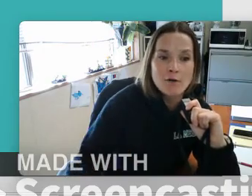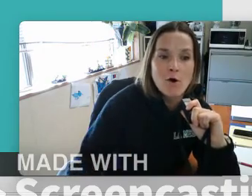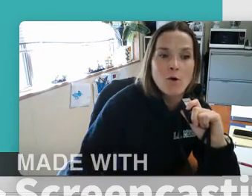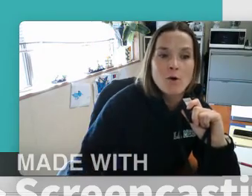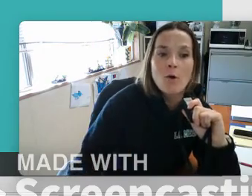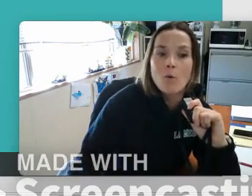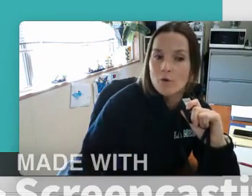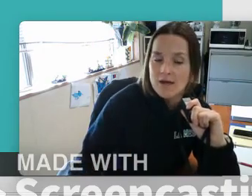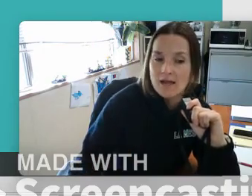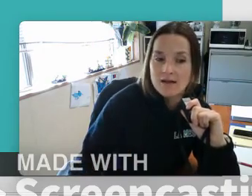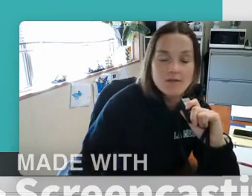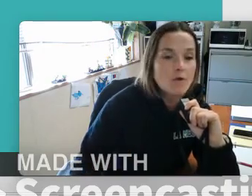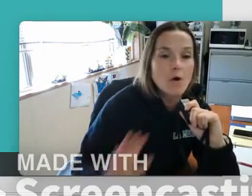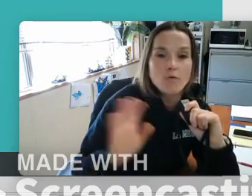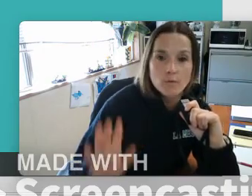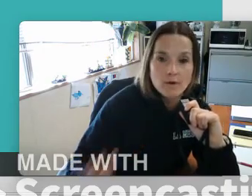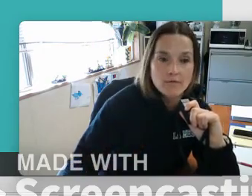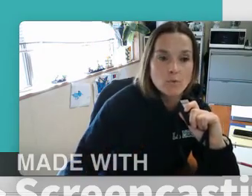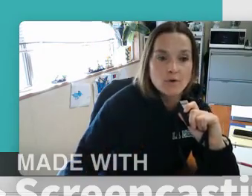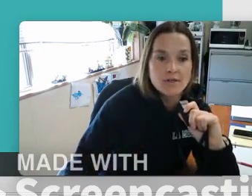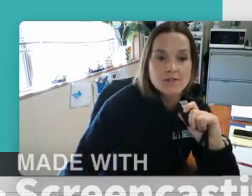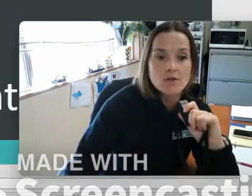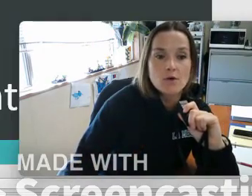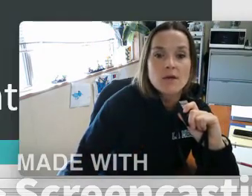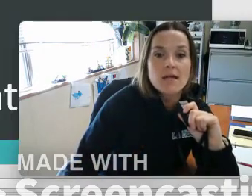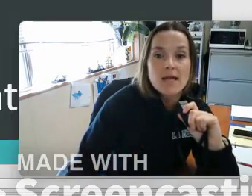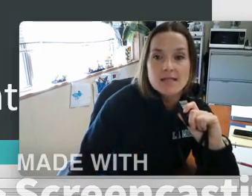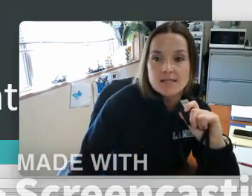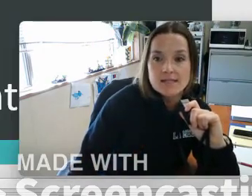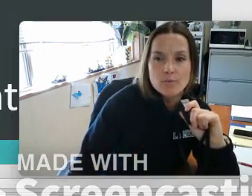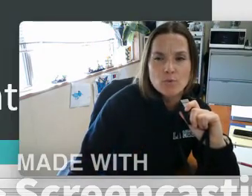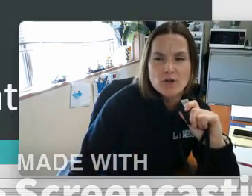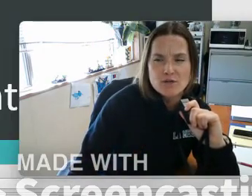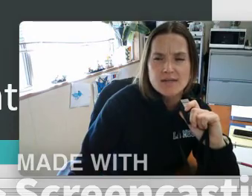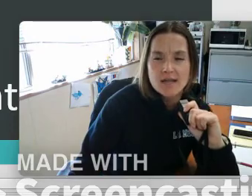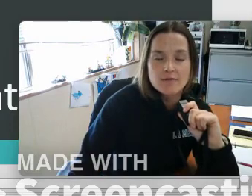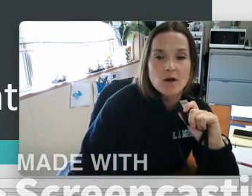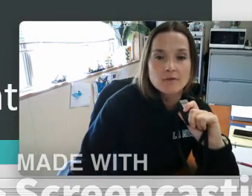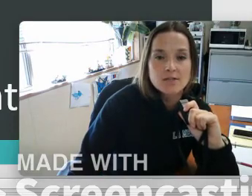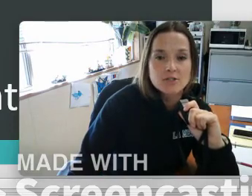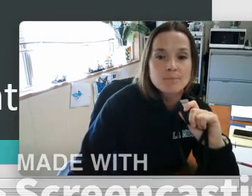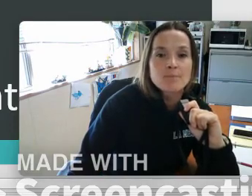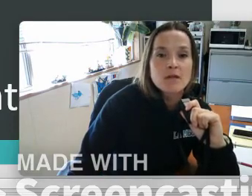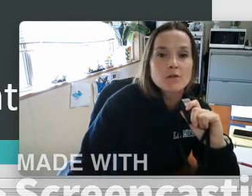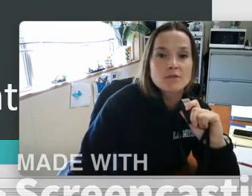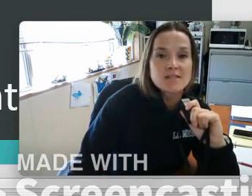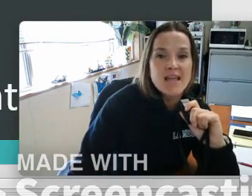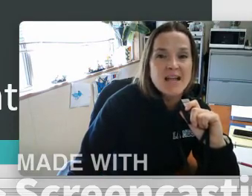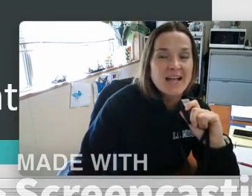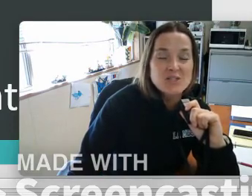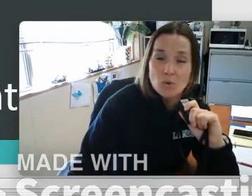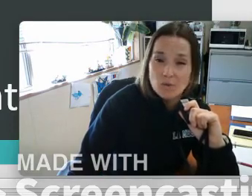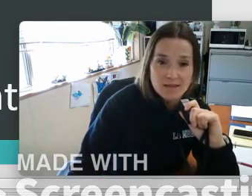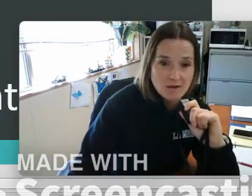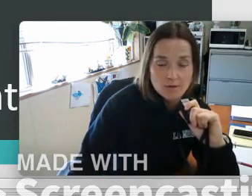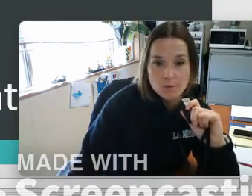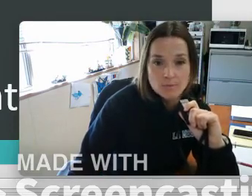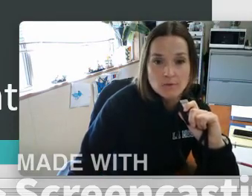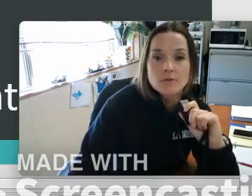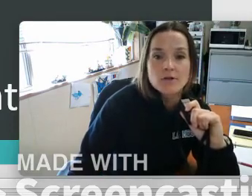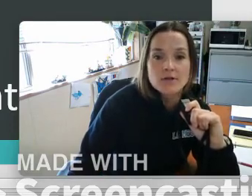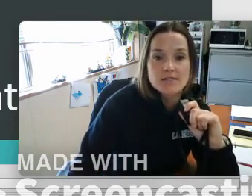nod or a negative over whatever the word is. So in this example, we're going to use a negative connotation. So if we're saying I don't like the